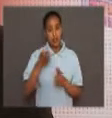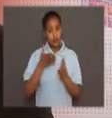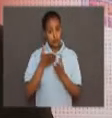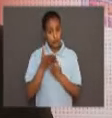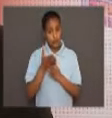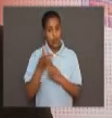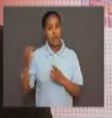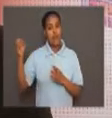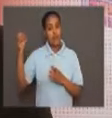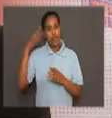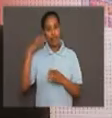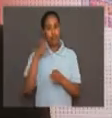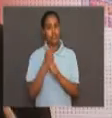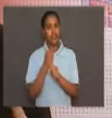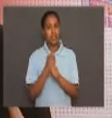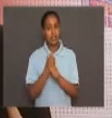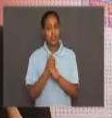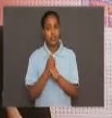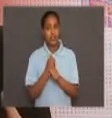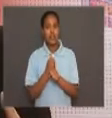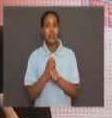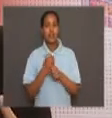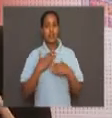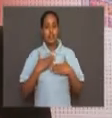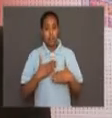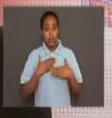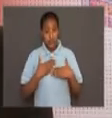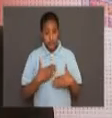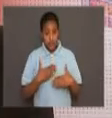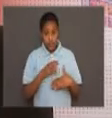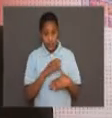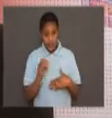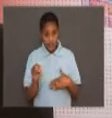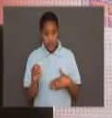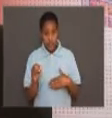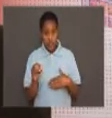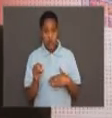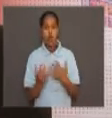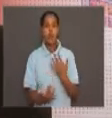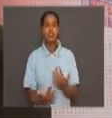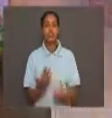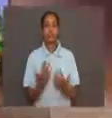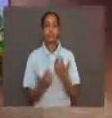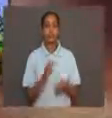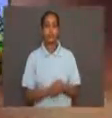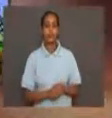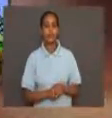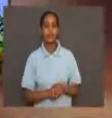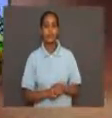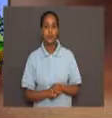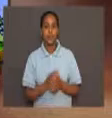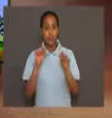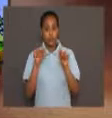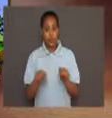through photosynthesis, respiration, and combustion.